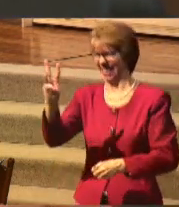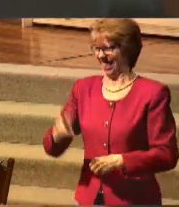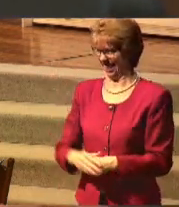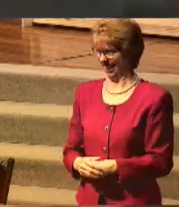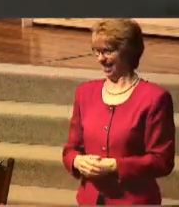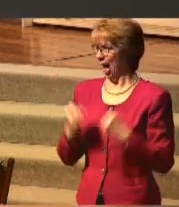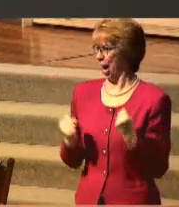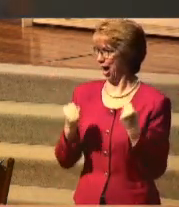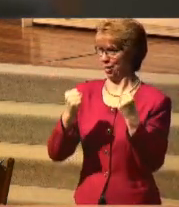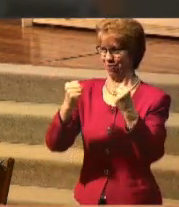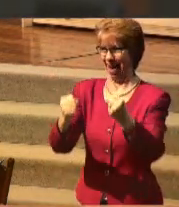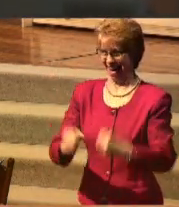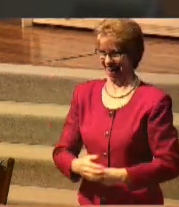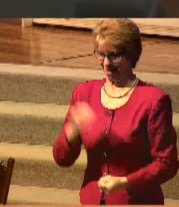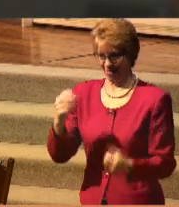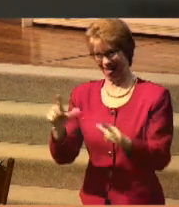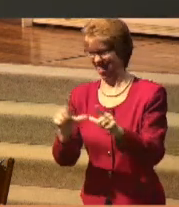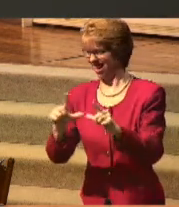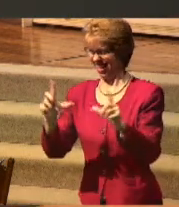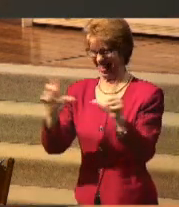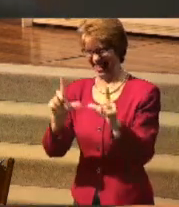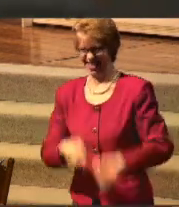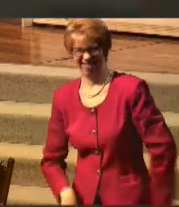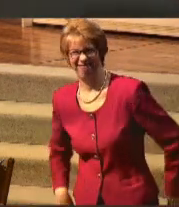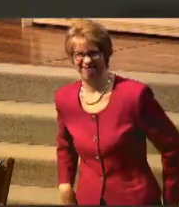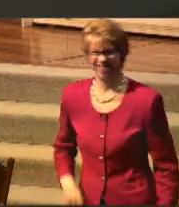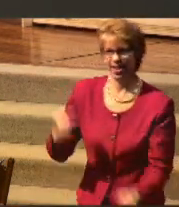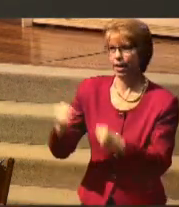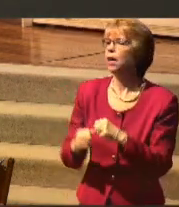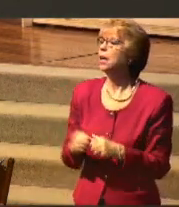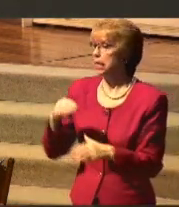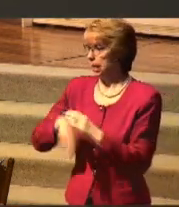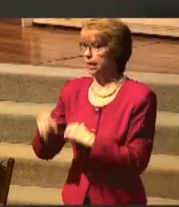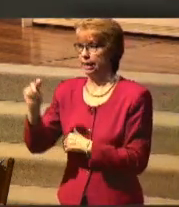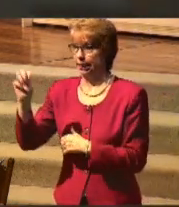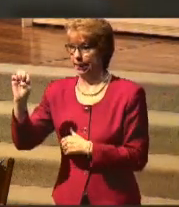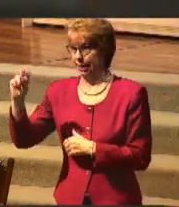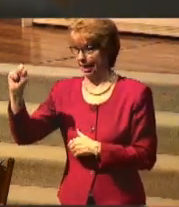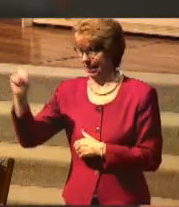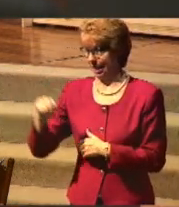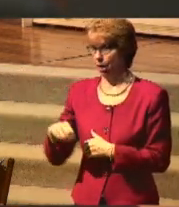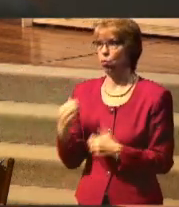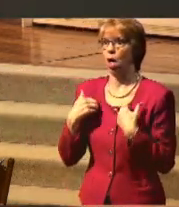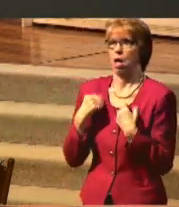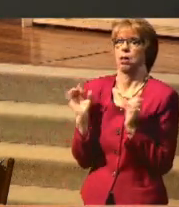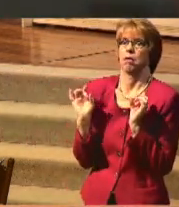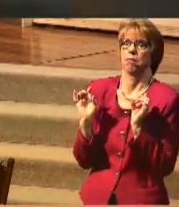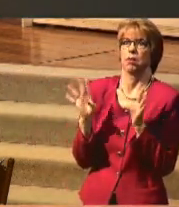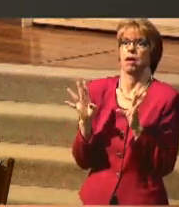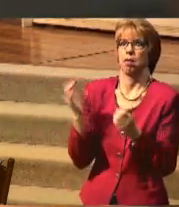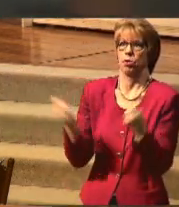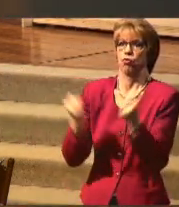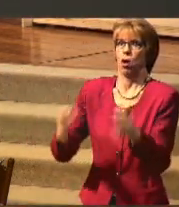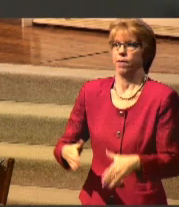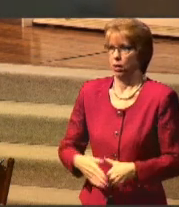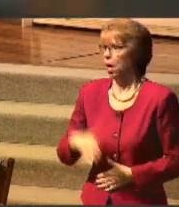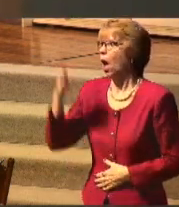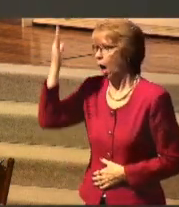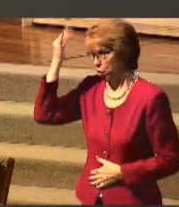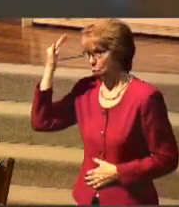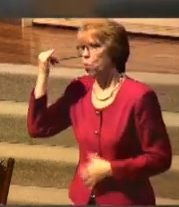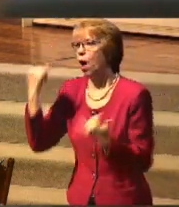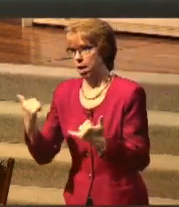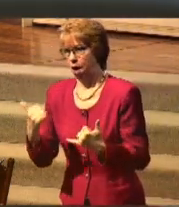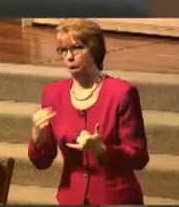got my driver's license. By the way, in Chattanooga, Tennessee, we have some really wild drivers. I found out why. For my